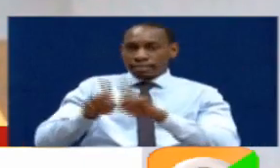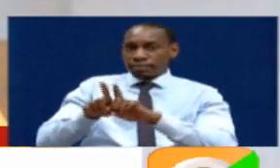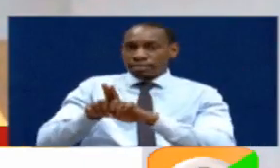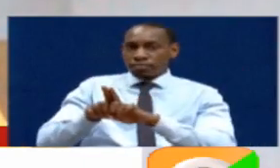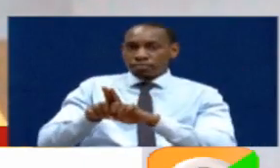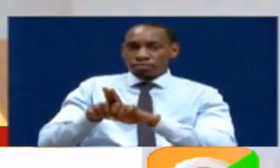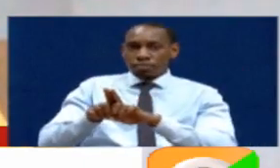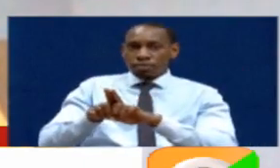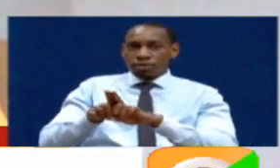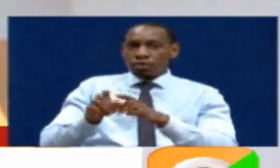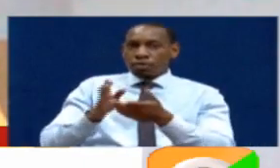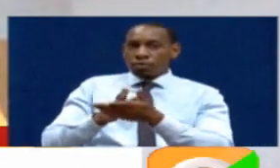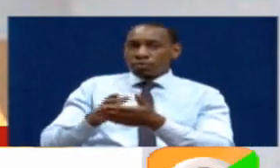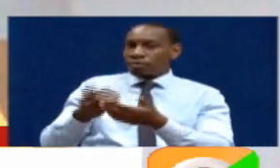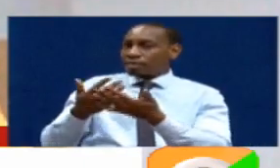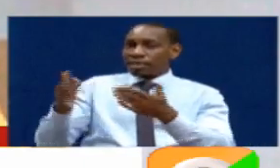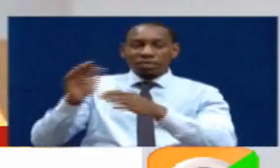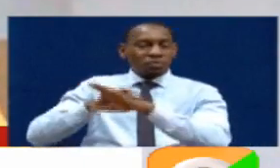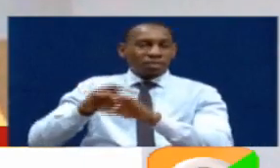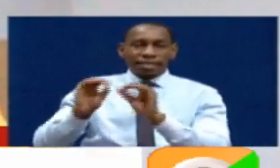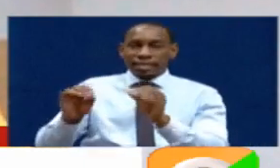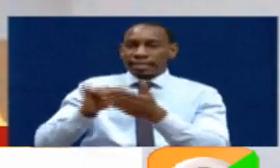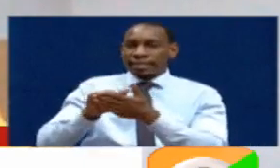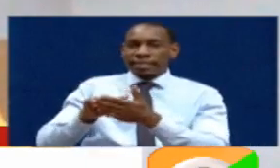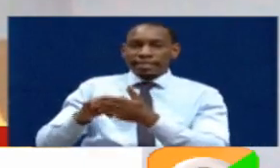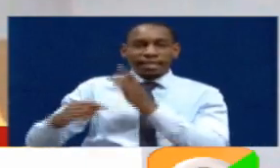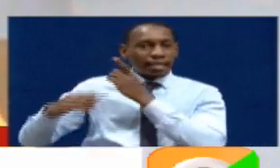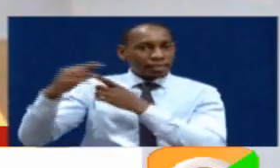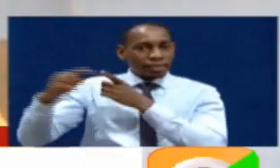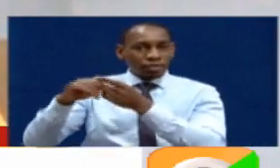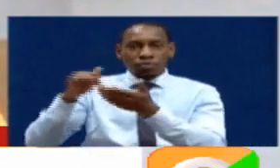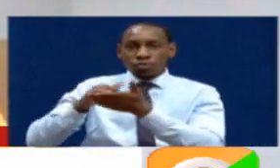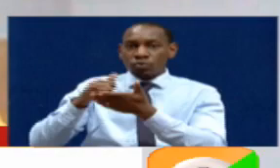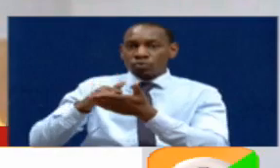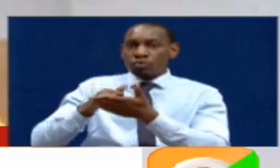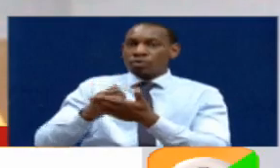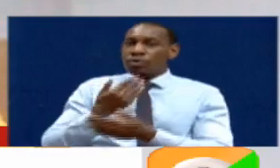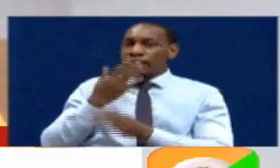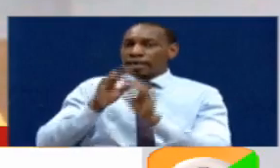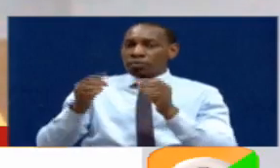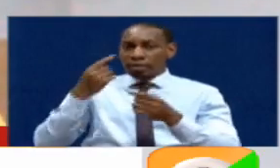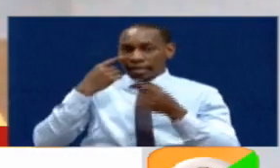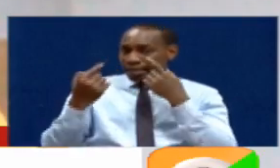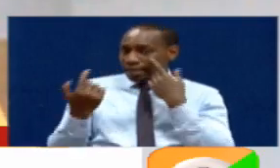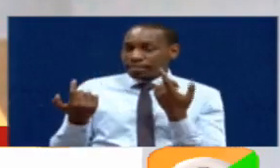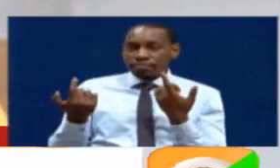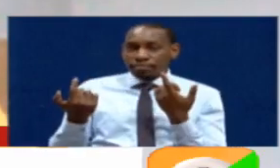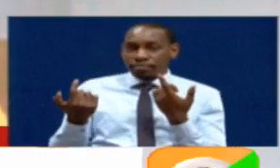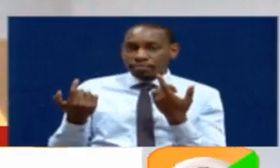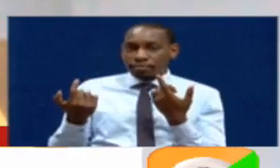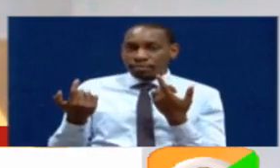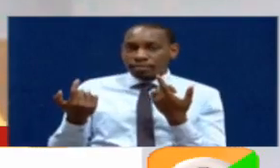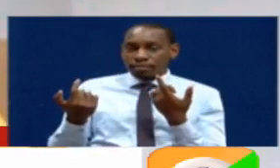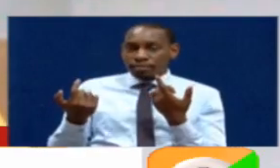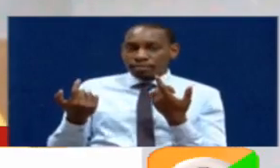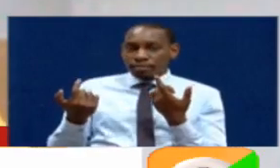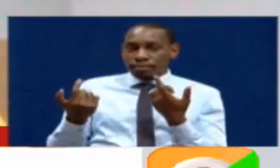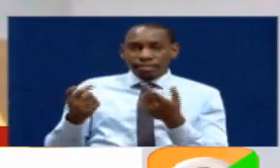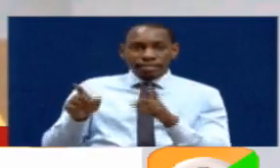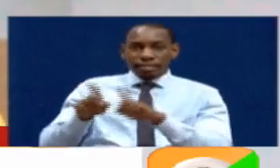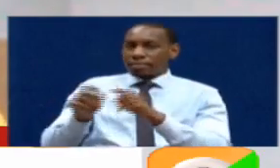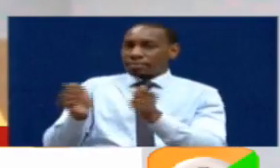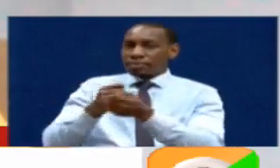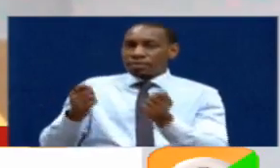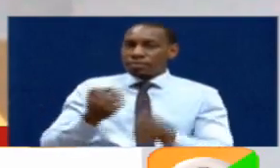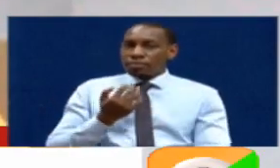absolutely the worst thing that I've ever experienced, because it chokes you, it makes your eyes so watery, it's like you